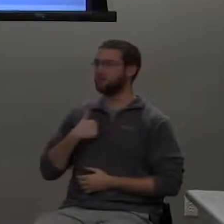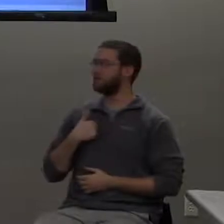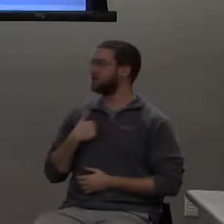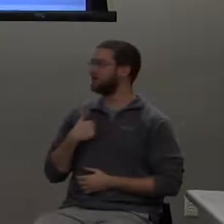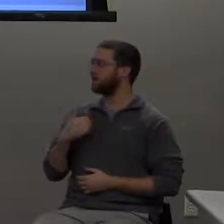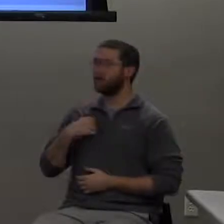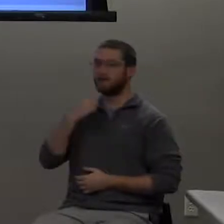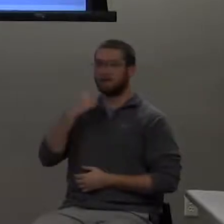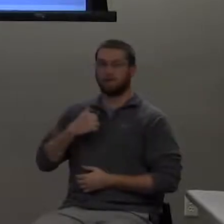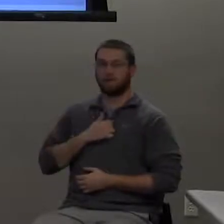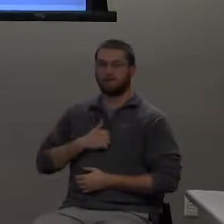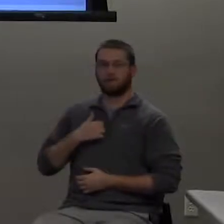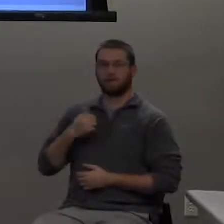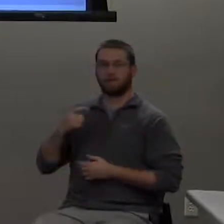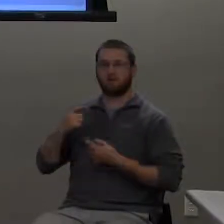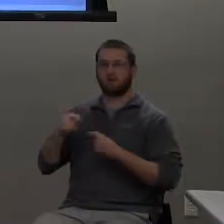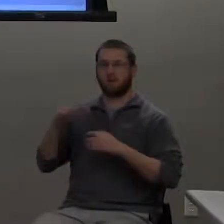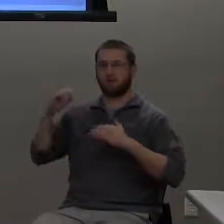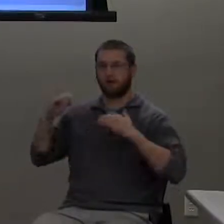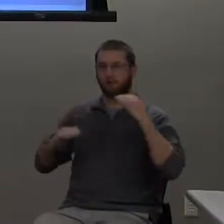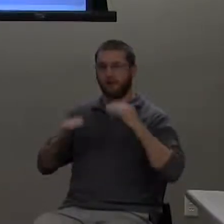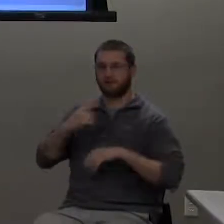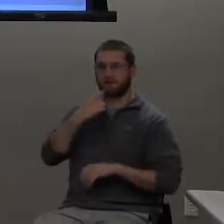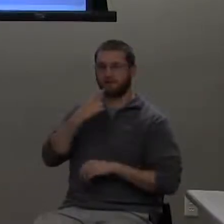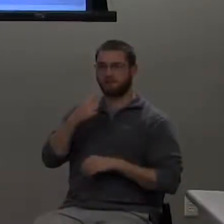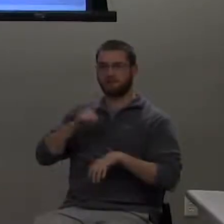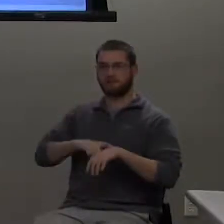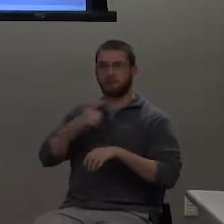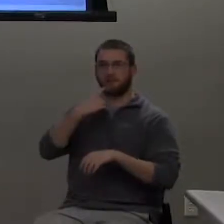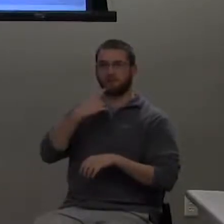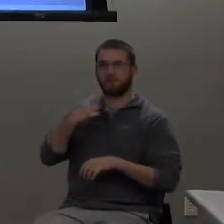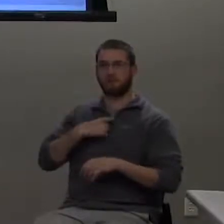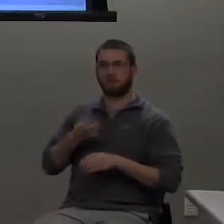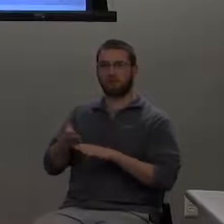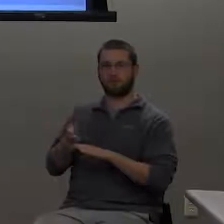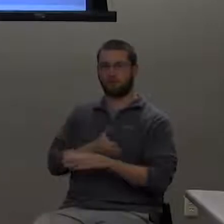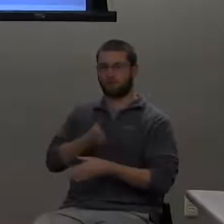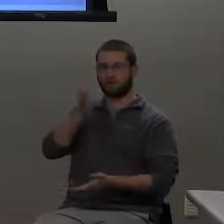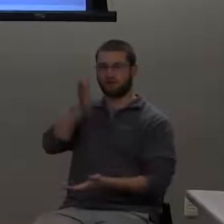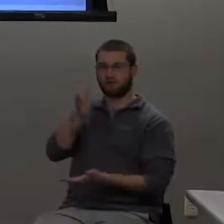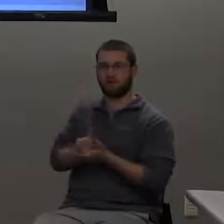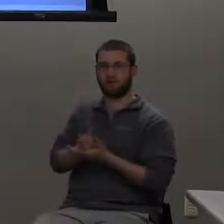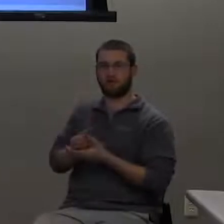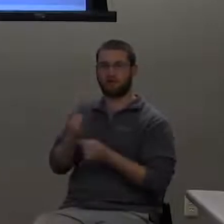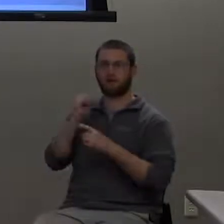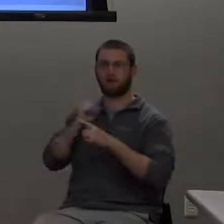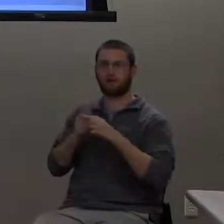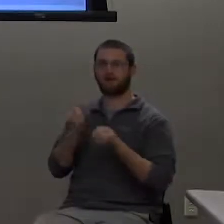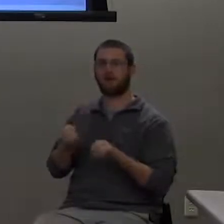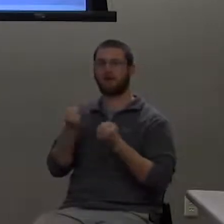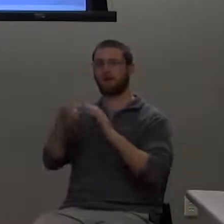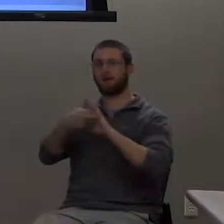I apologize. I am trying to balance how much time I've been told before I get the axe, and how many slides I had to get